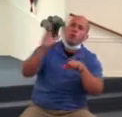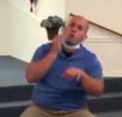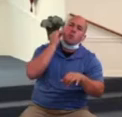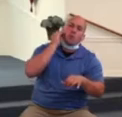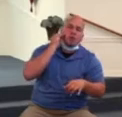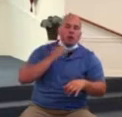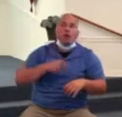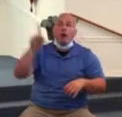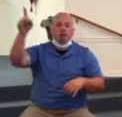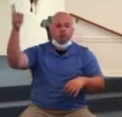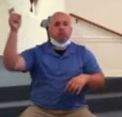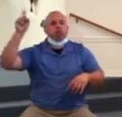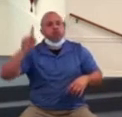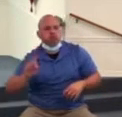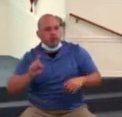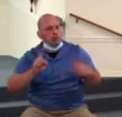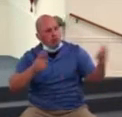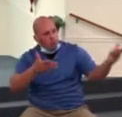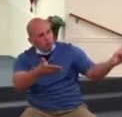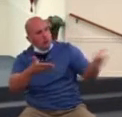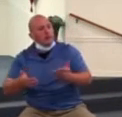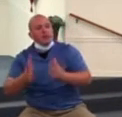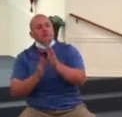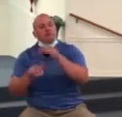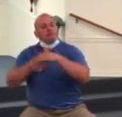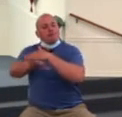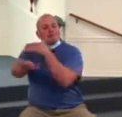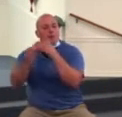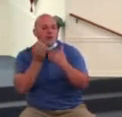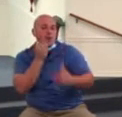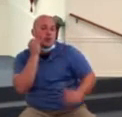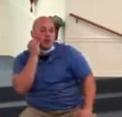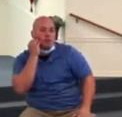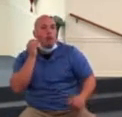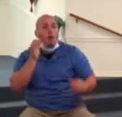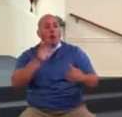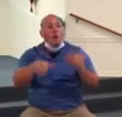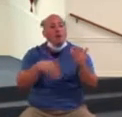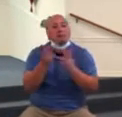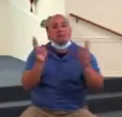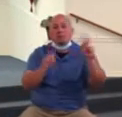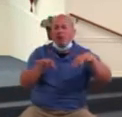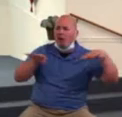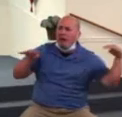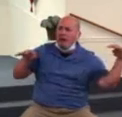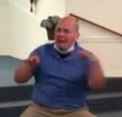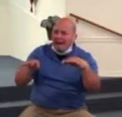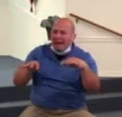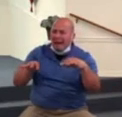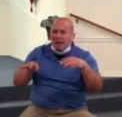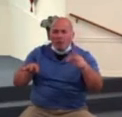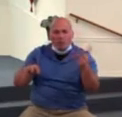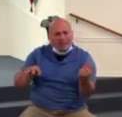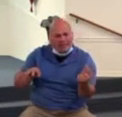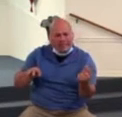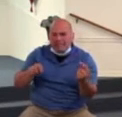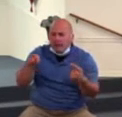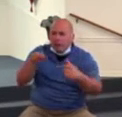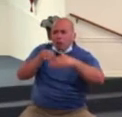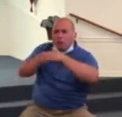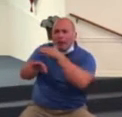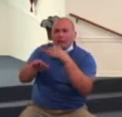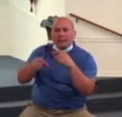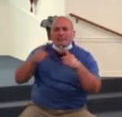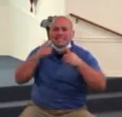and welcomed him gladly. All the people saw this and began to mutter, "He has gone to be the guest of a sinner."